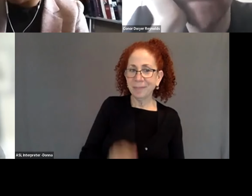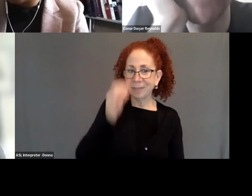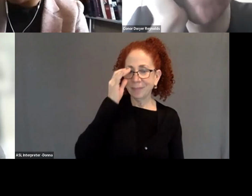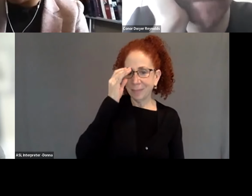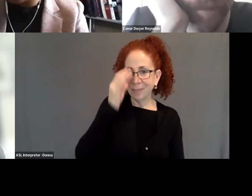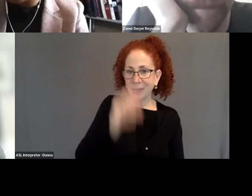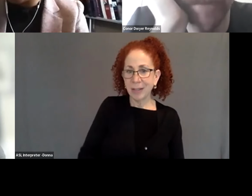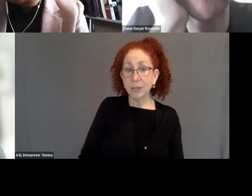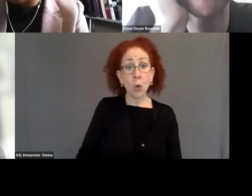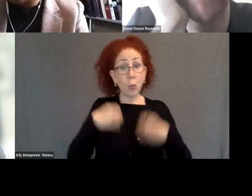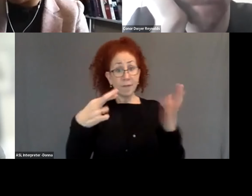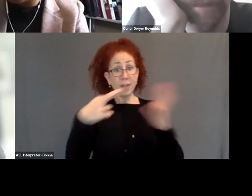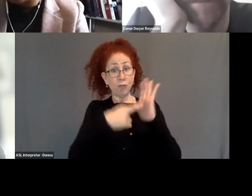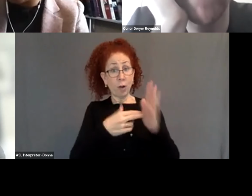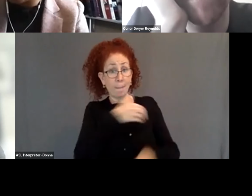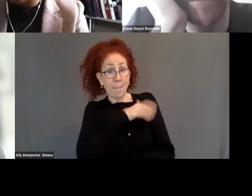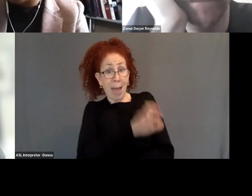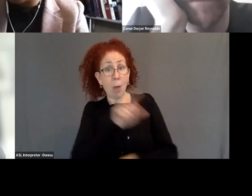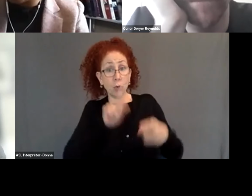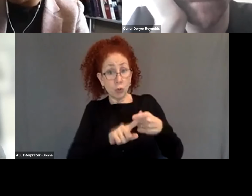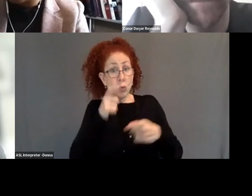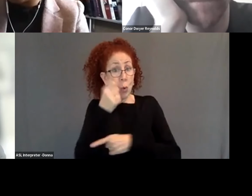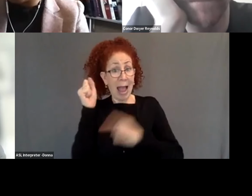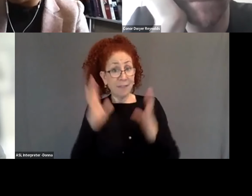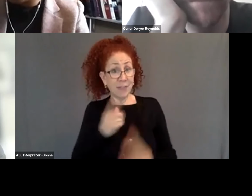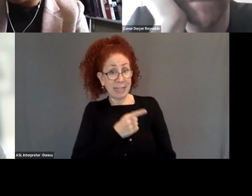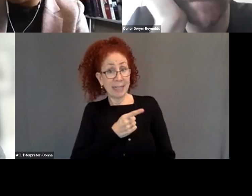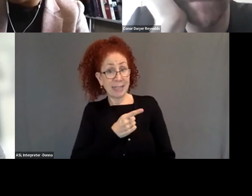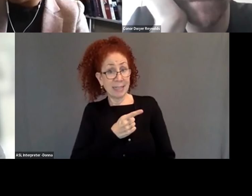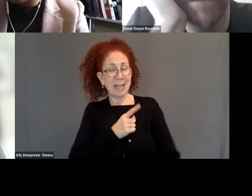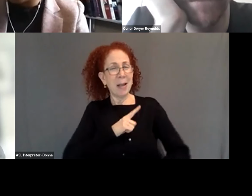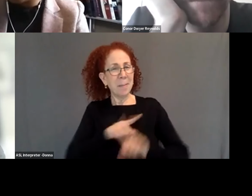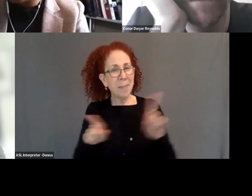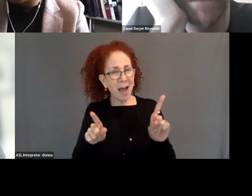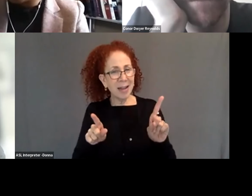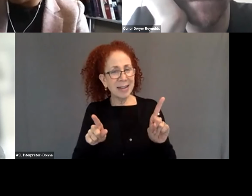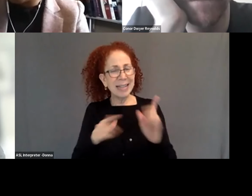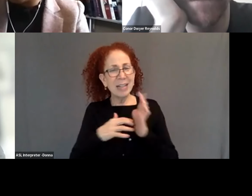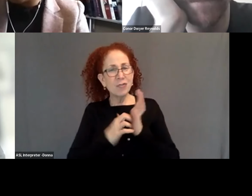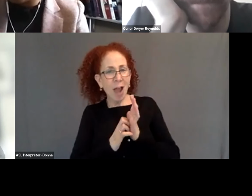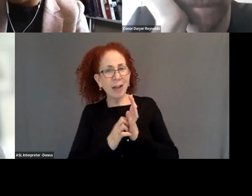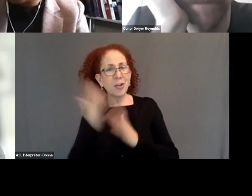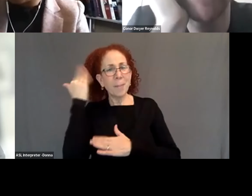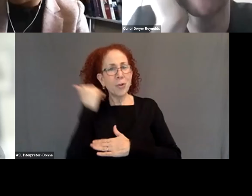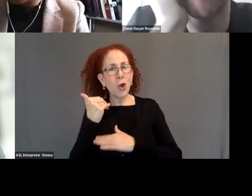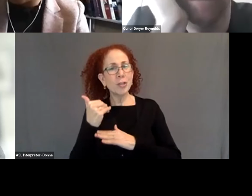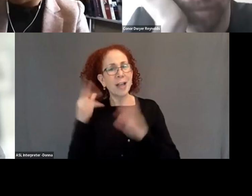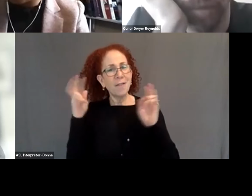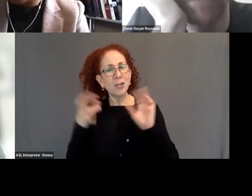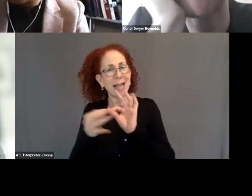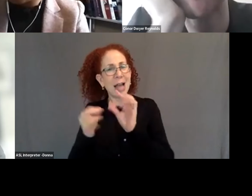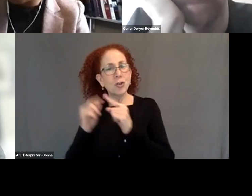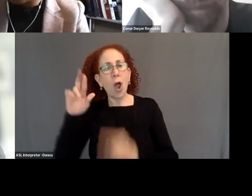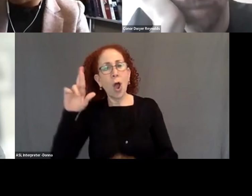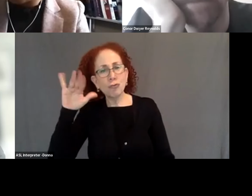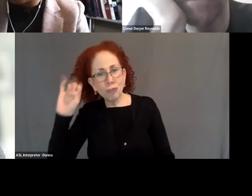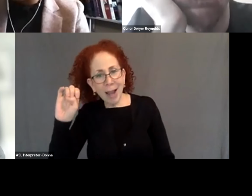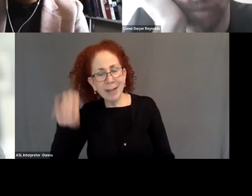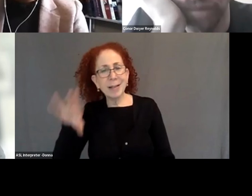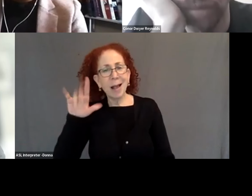given regulatory power to disability advocates, but it's fractured by issues tied to race, class,